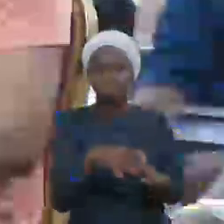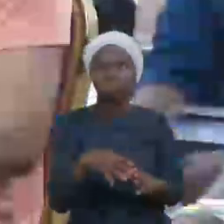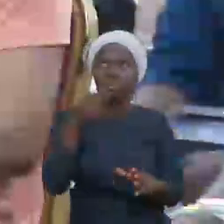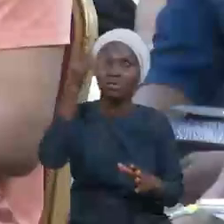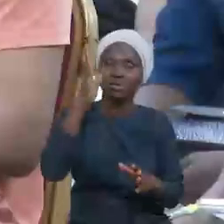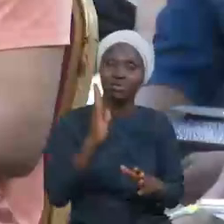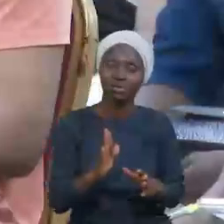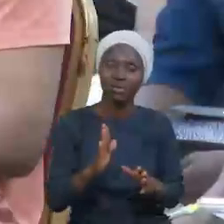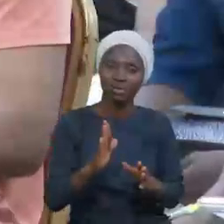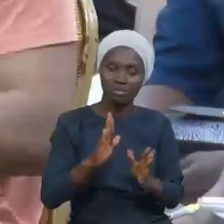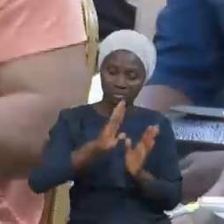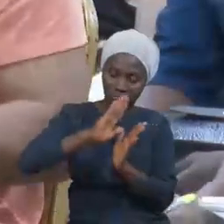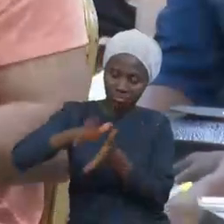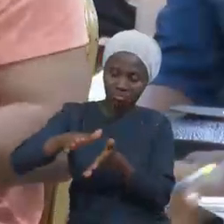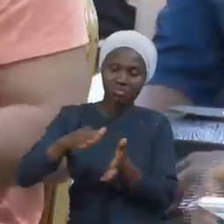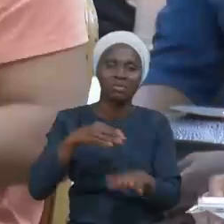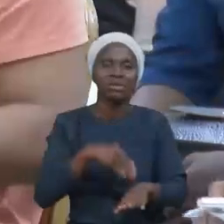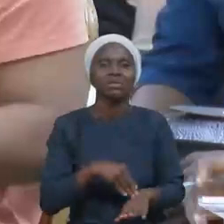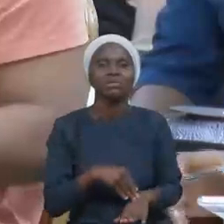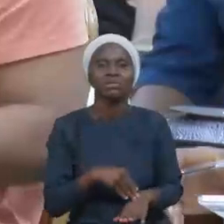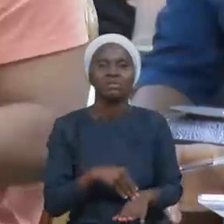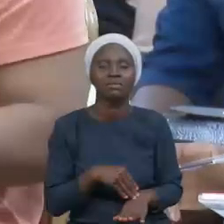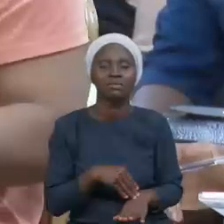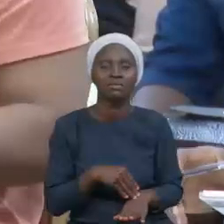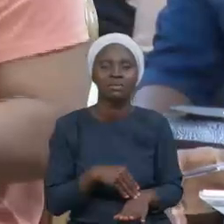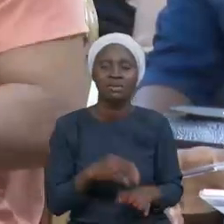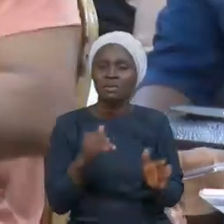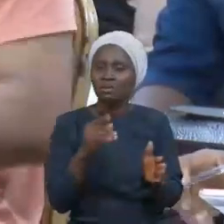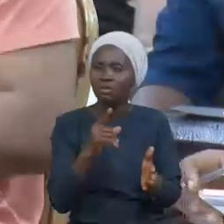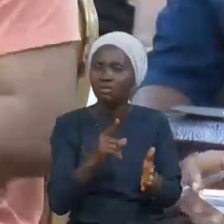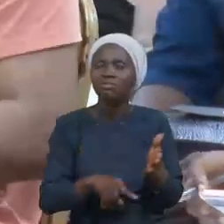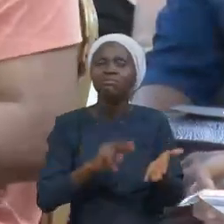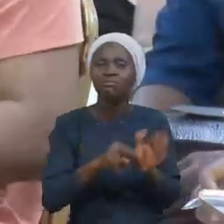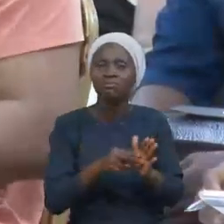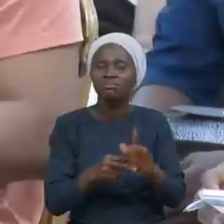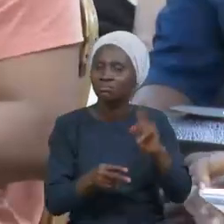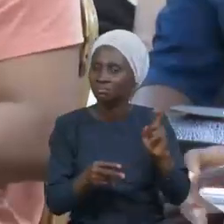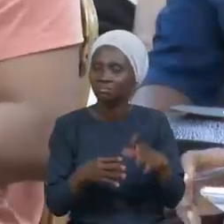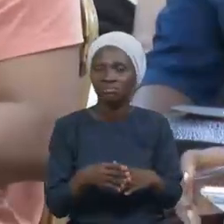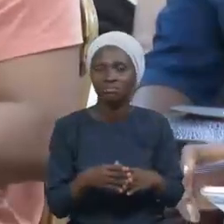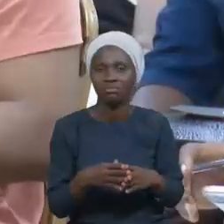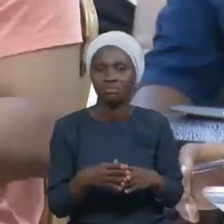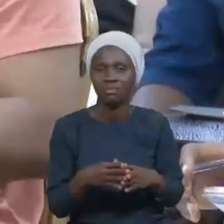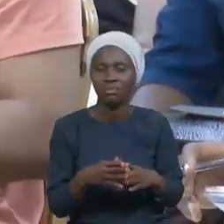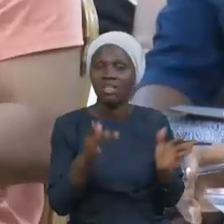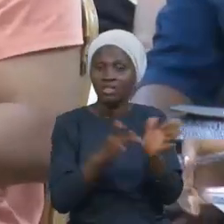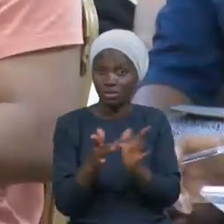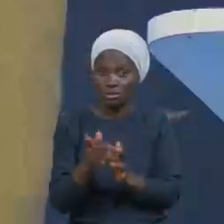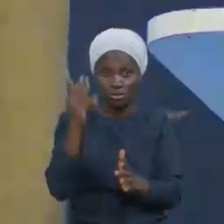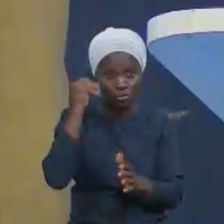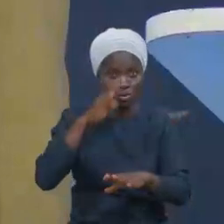God winked at. What does that mean? Have you heard Jesus was on the